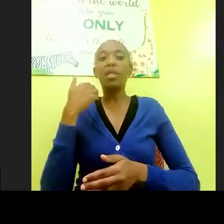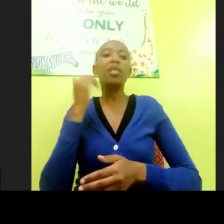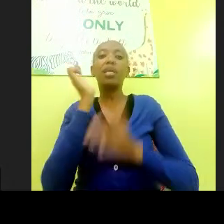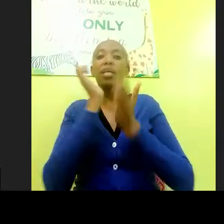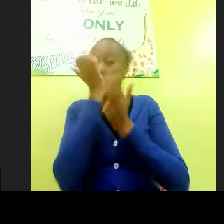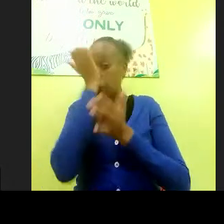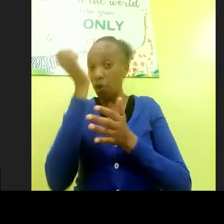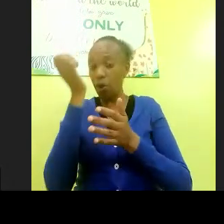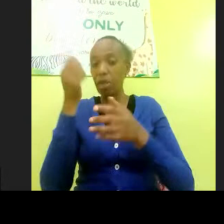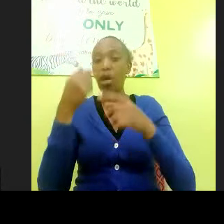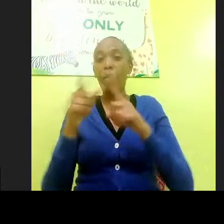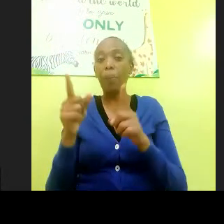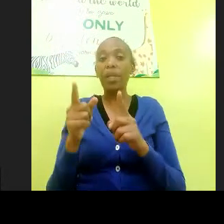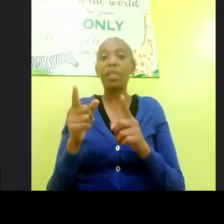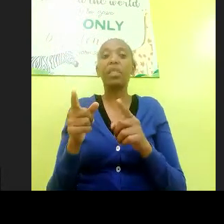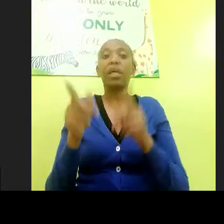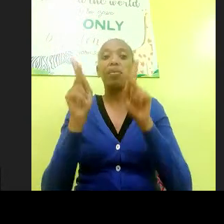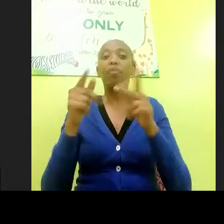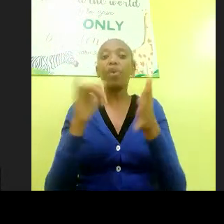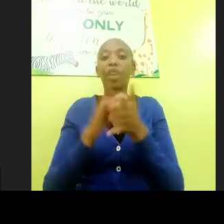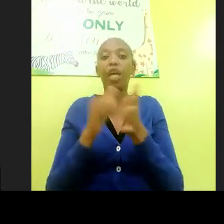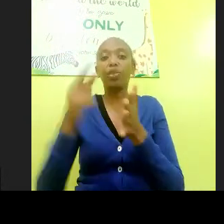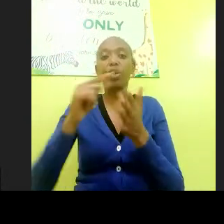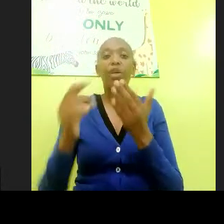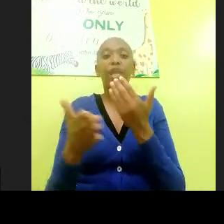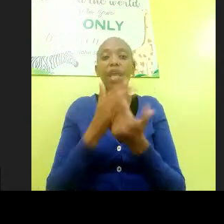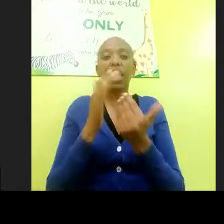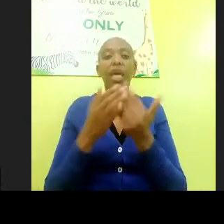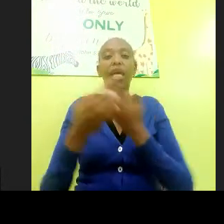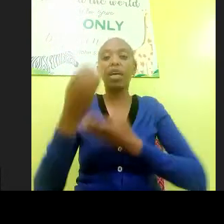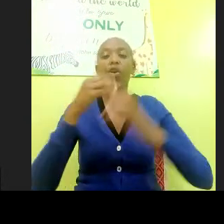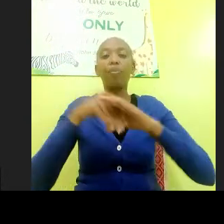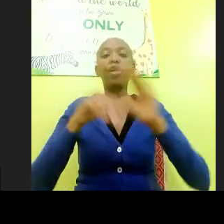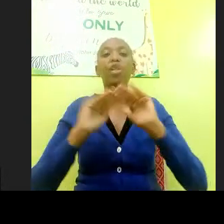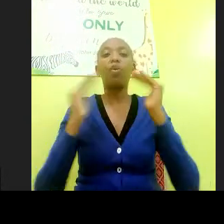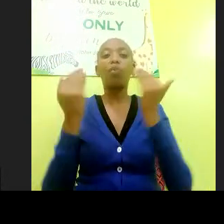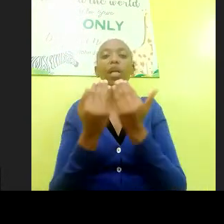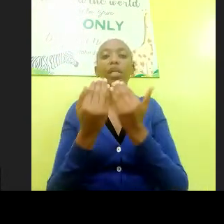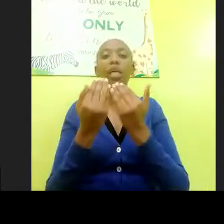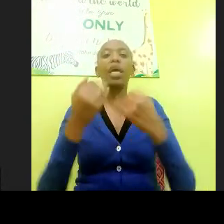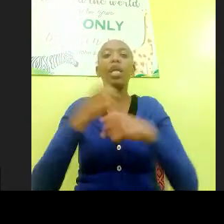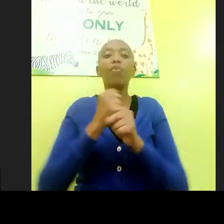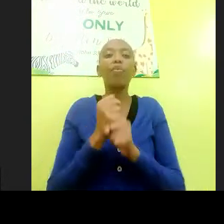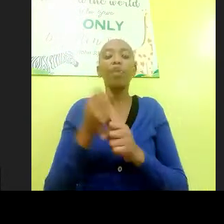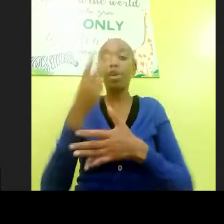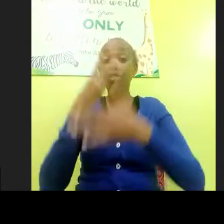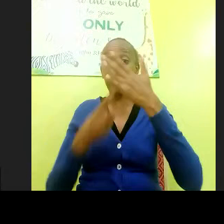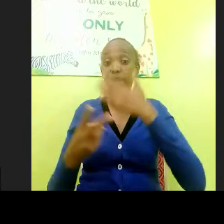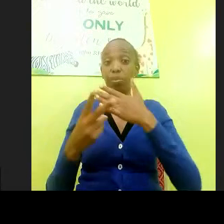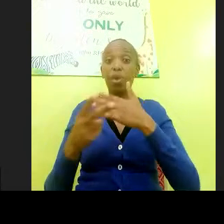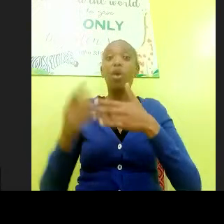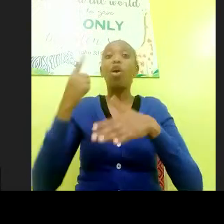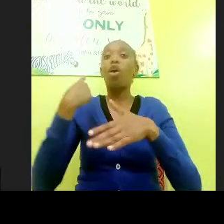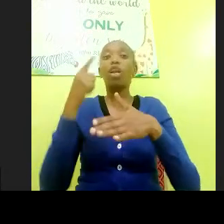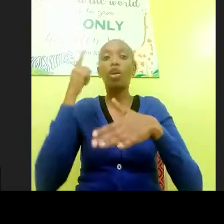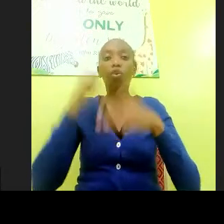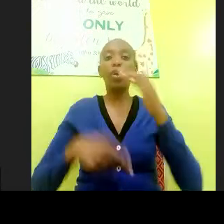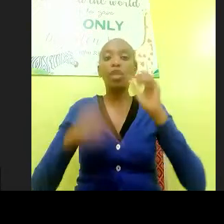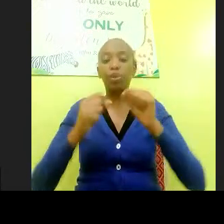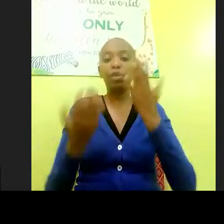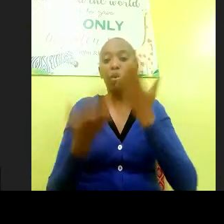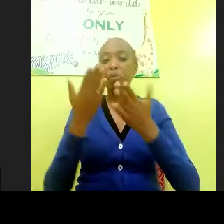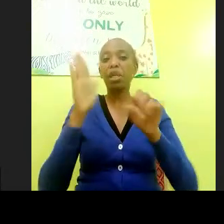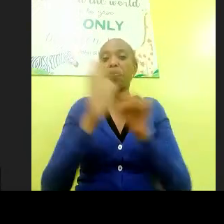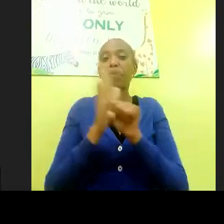that we fortify the care economy globally and we make it visible. Only what we can measure many times